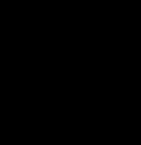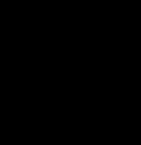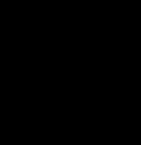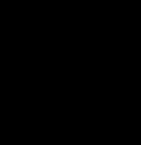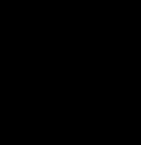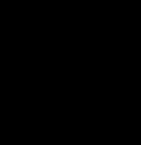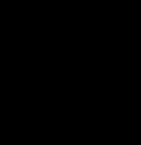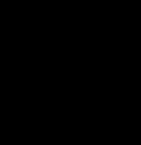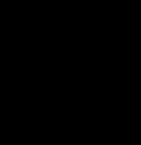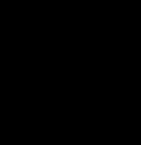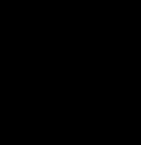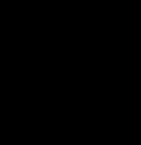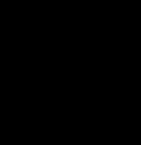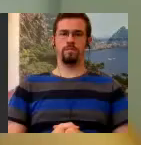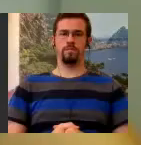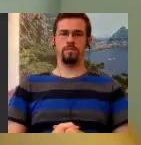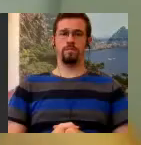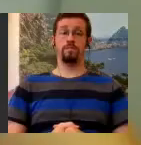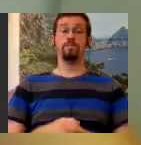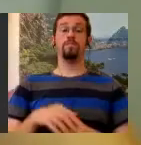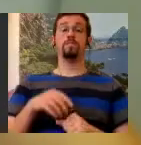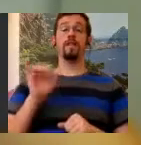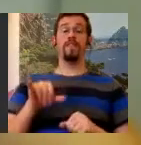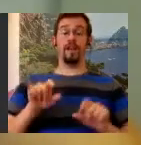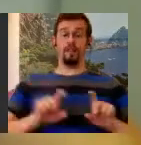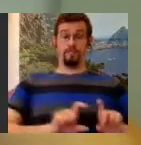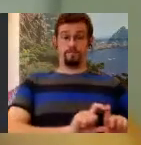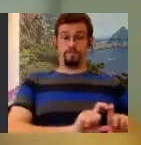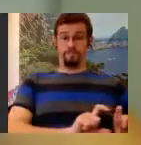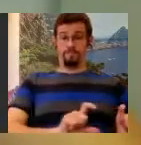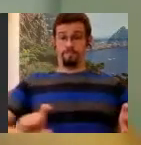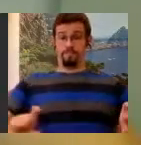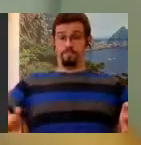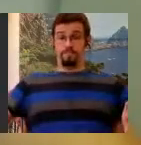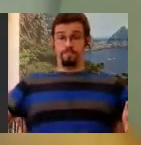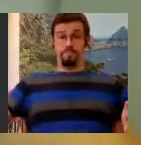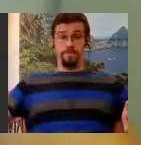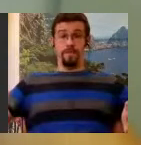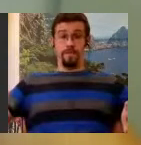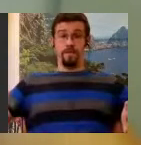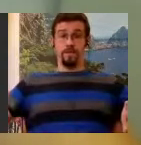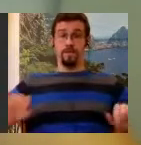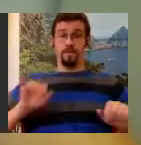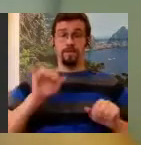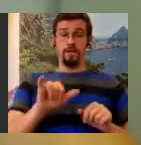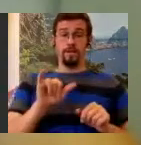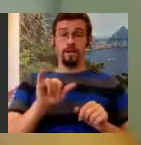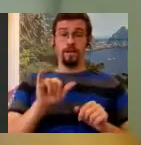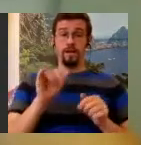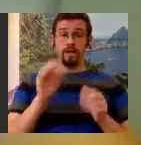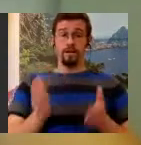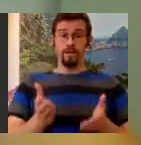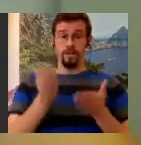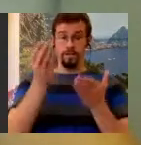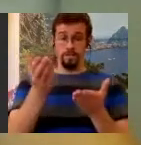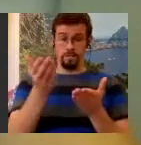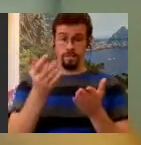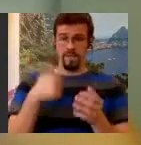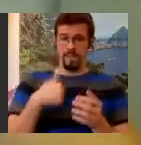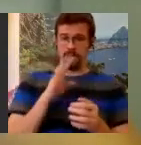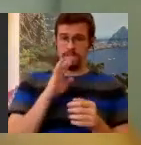The one on the bottom is the hint panel. That is the panel that I said before,